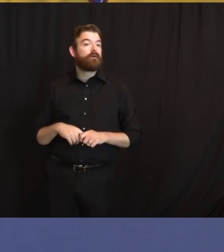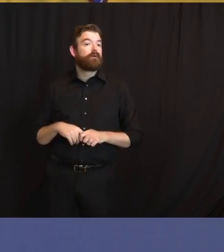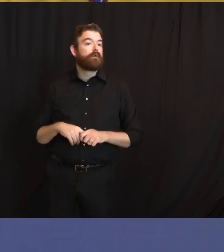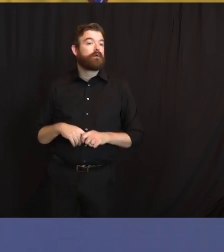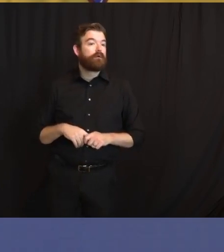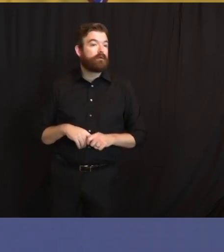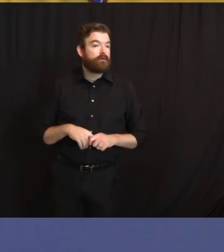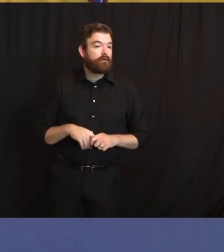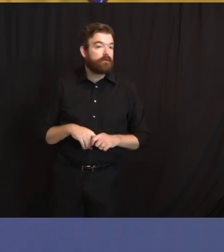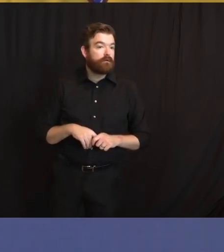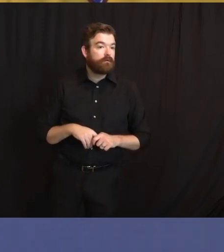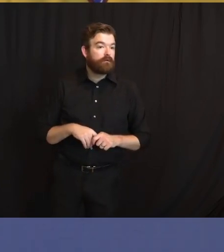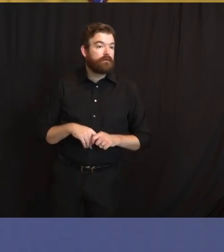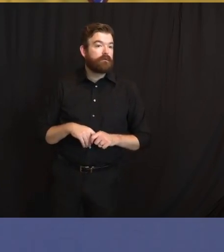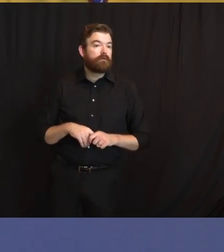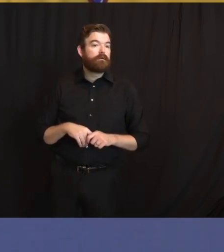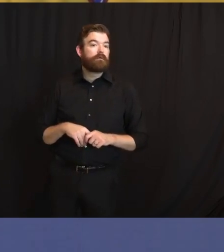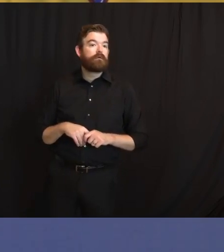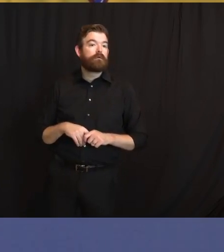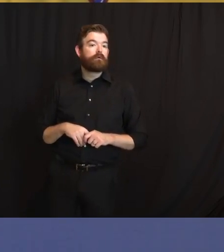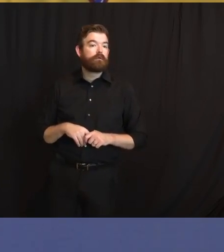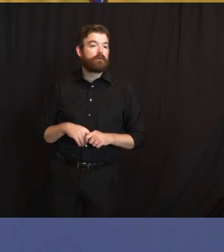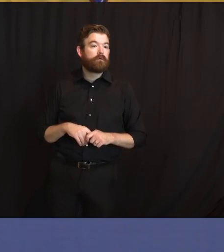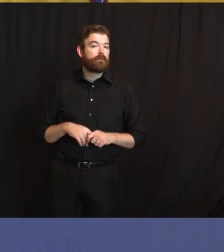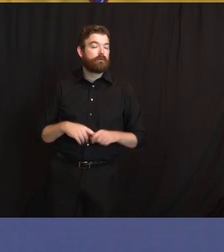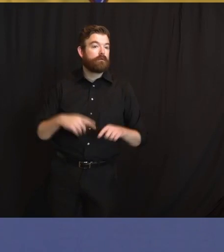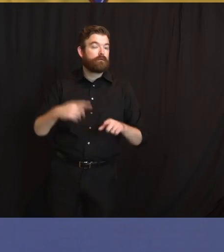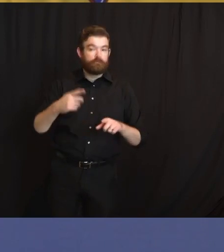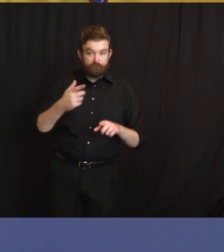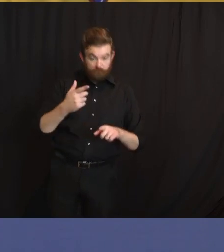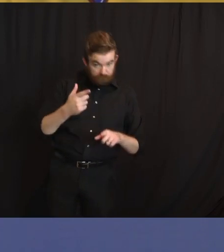And what is the state's understanding of the layoffs portion of the agreement?